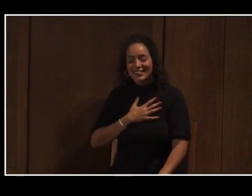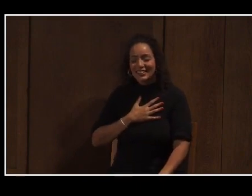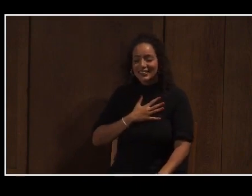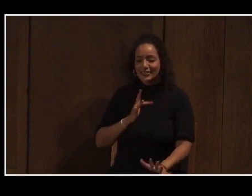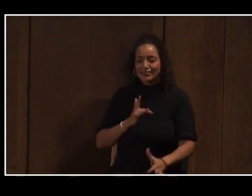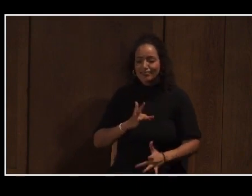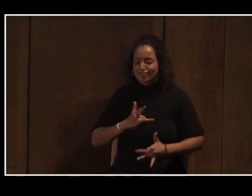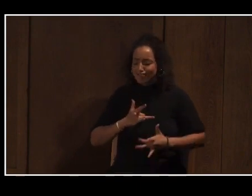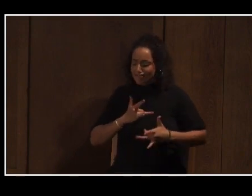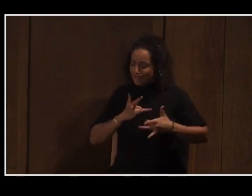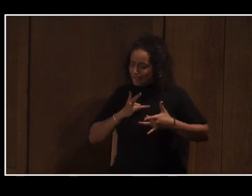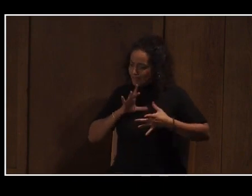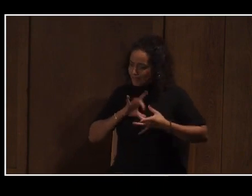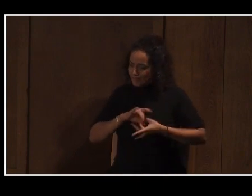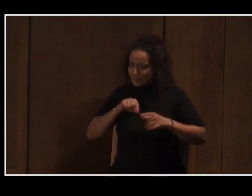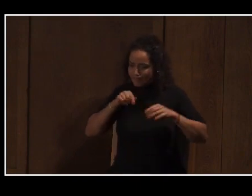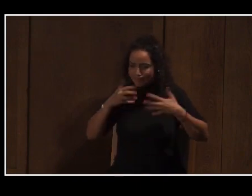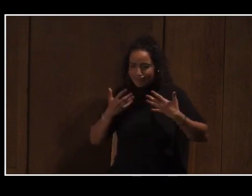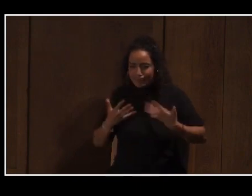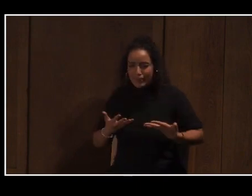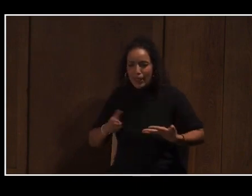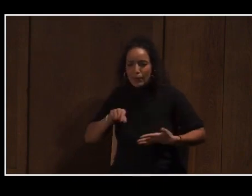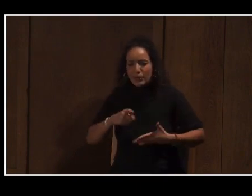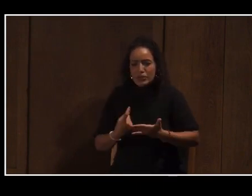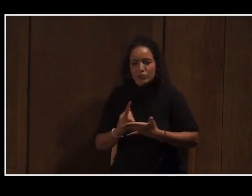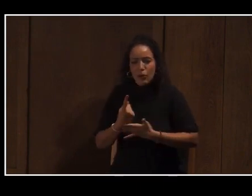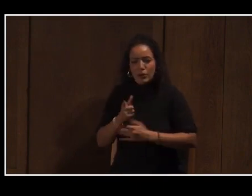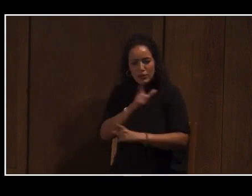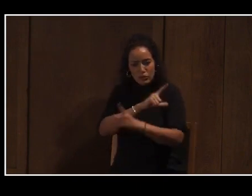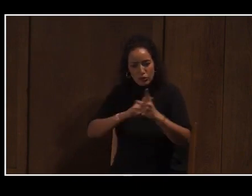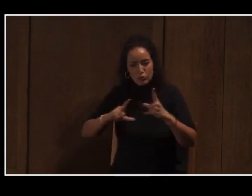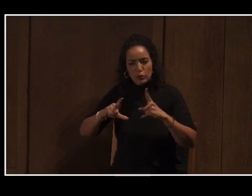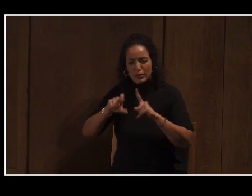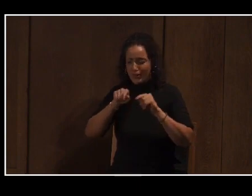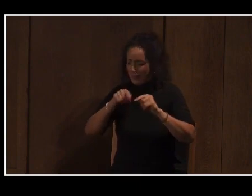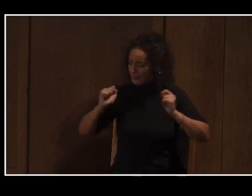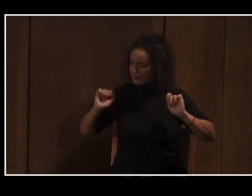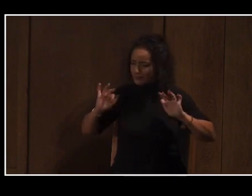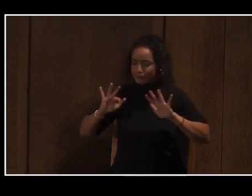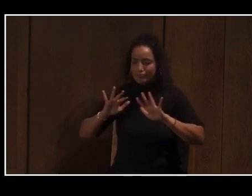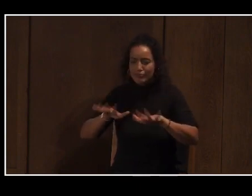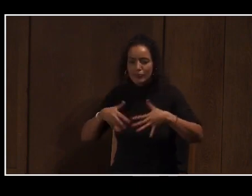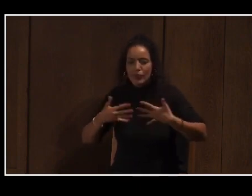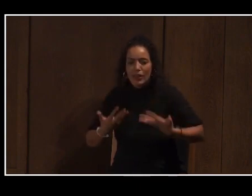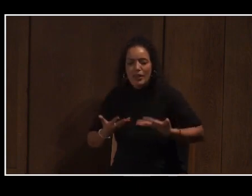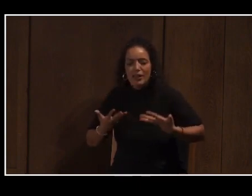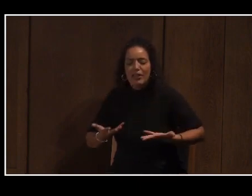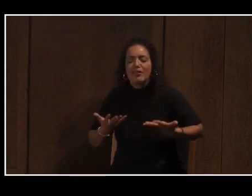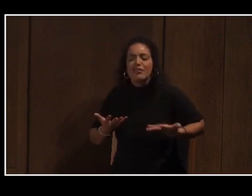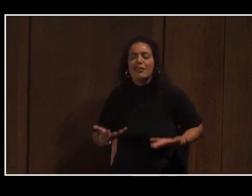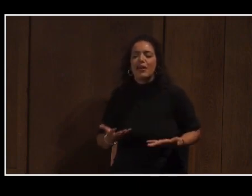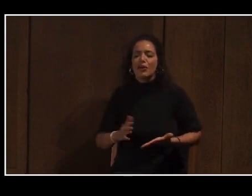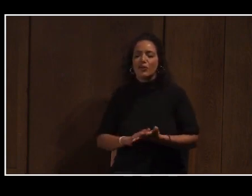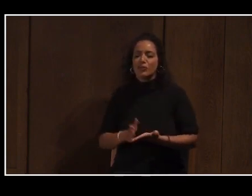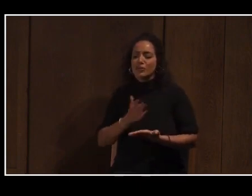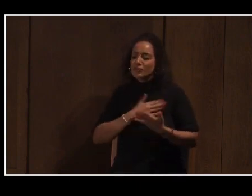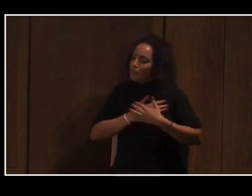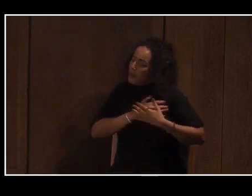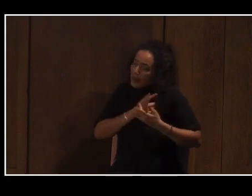this moment and this being together here now. Everybody online, we love you